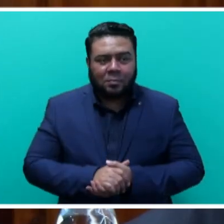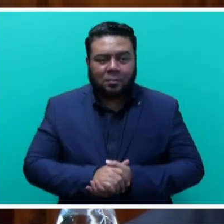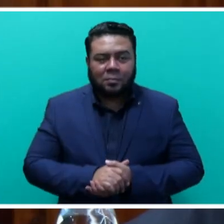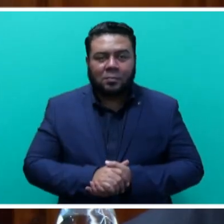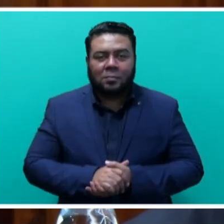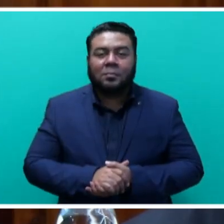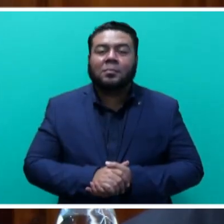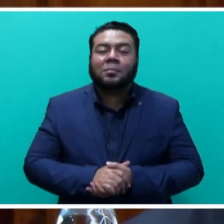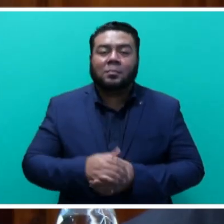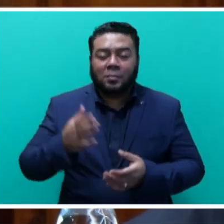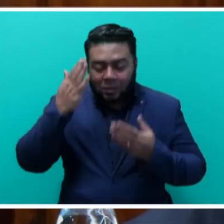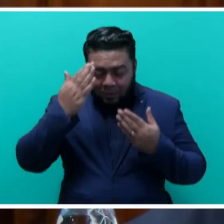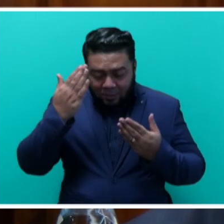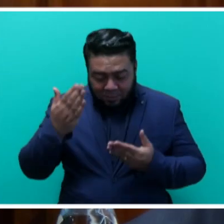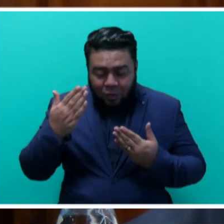Mr. Speaker, sir,